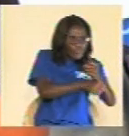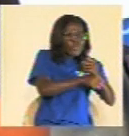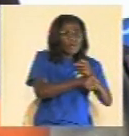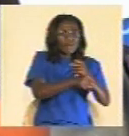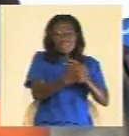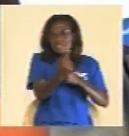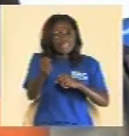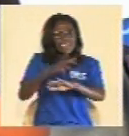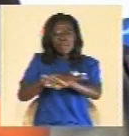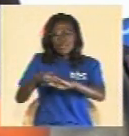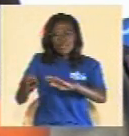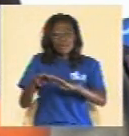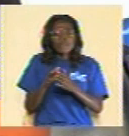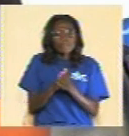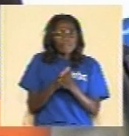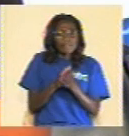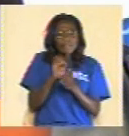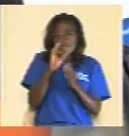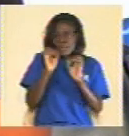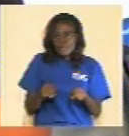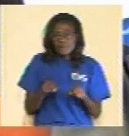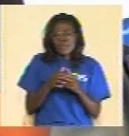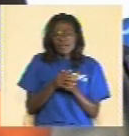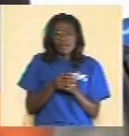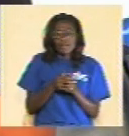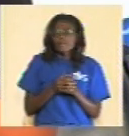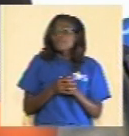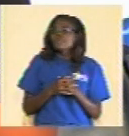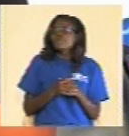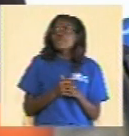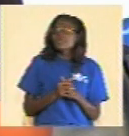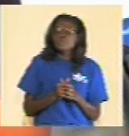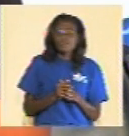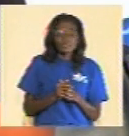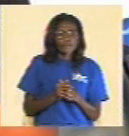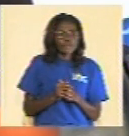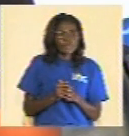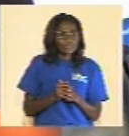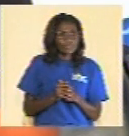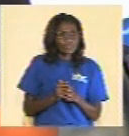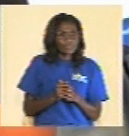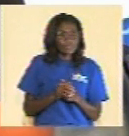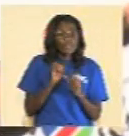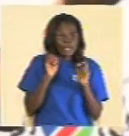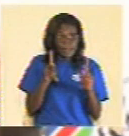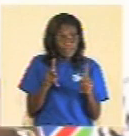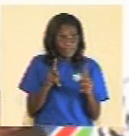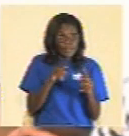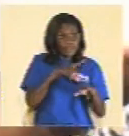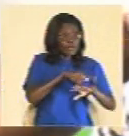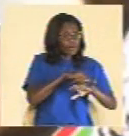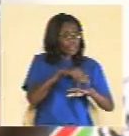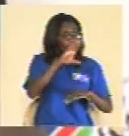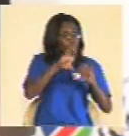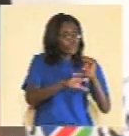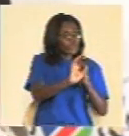any way we can and assist them. That's what I can say. Okay. Doctor, any